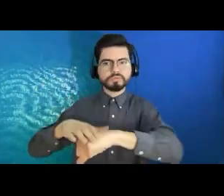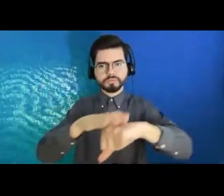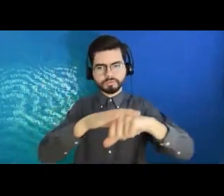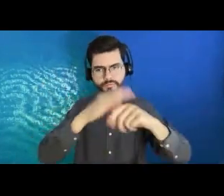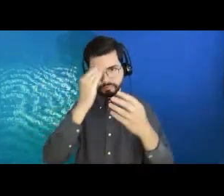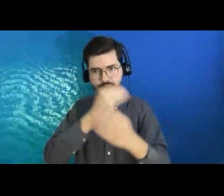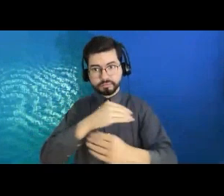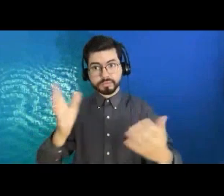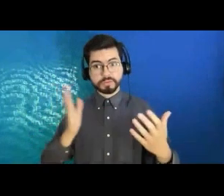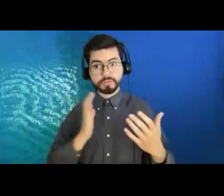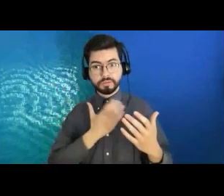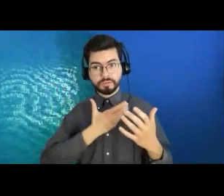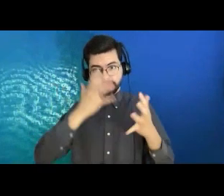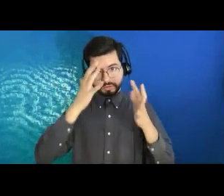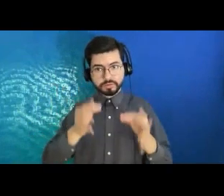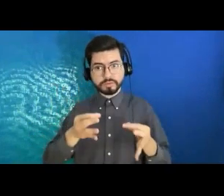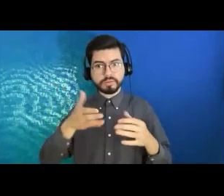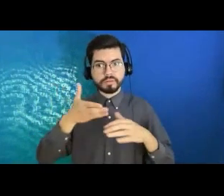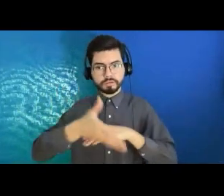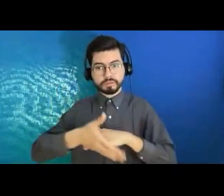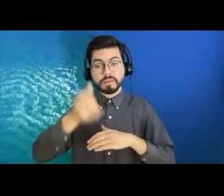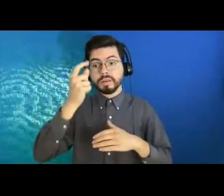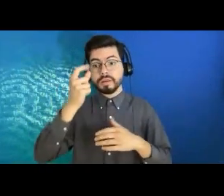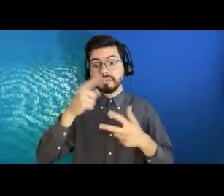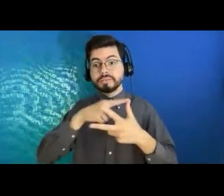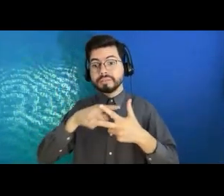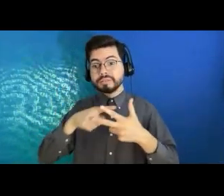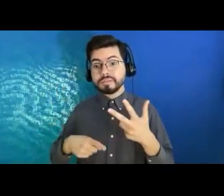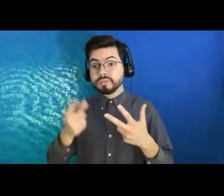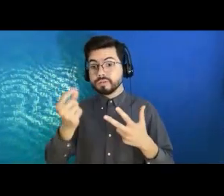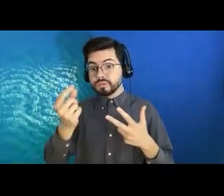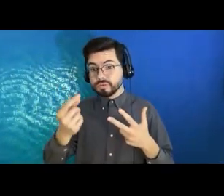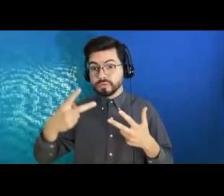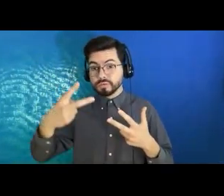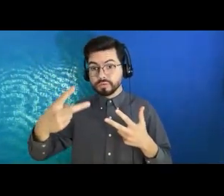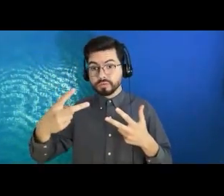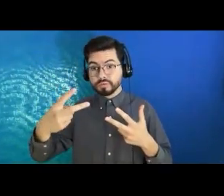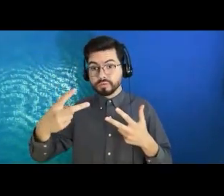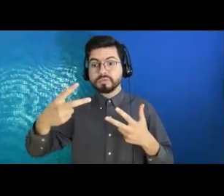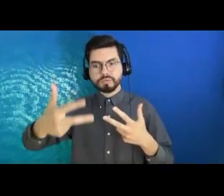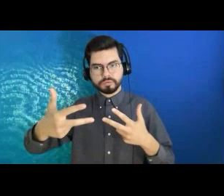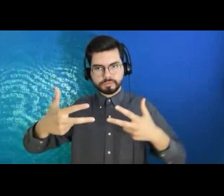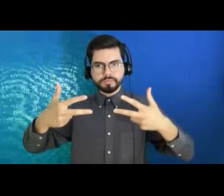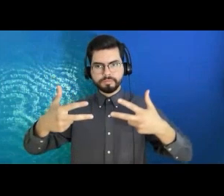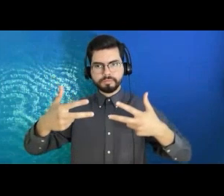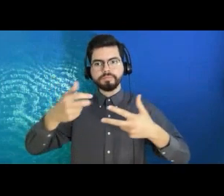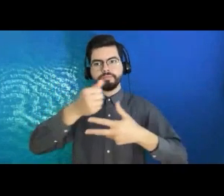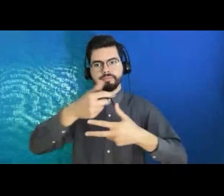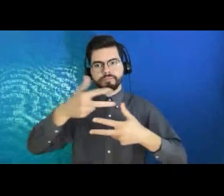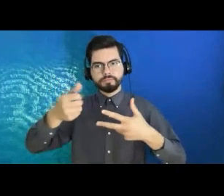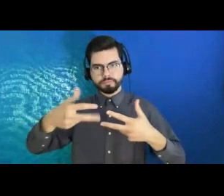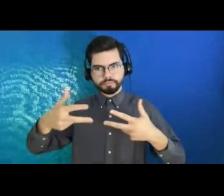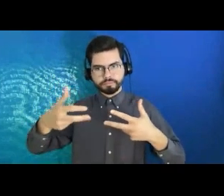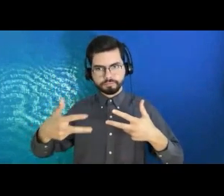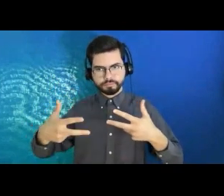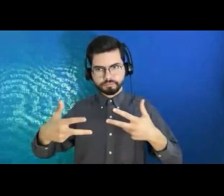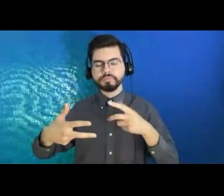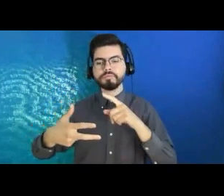All 3 alternatives do 2 things. 3 things. They move the planet, they move where we are